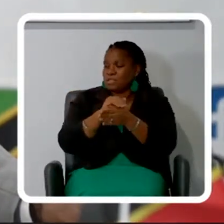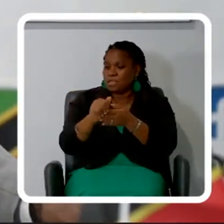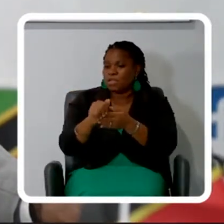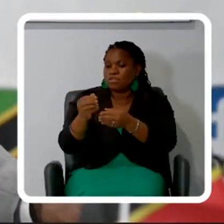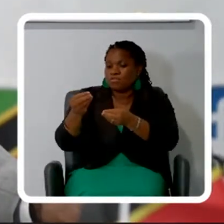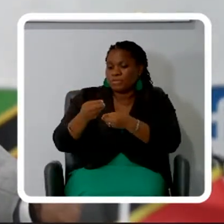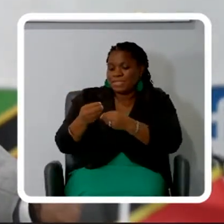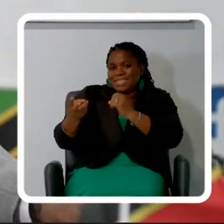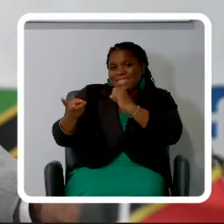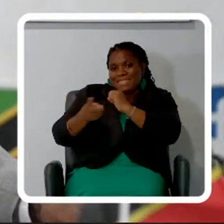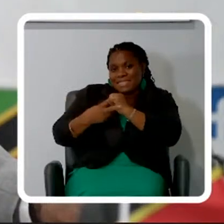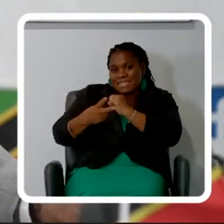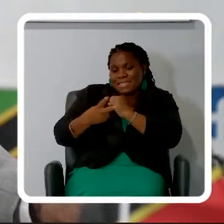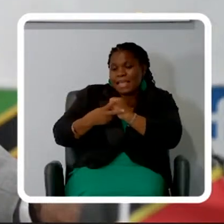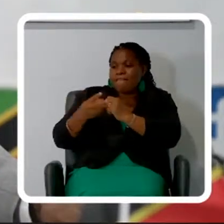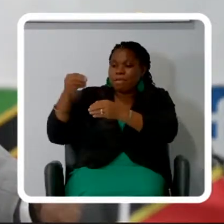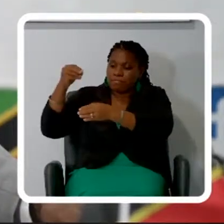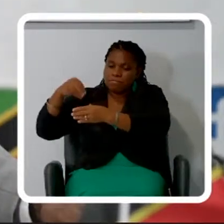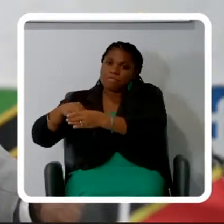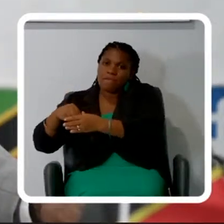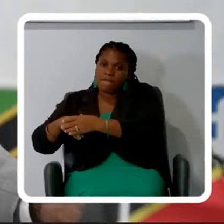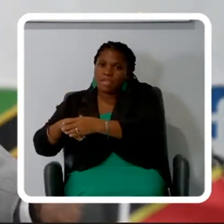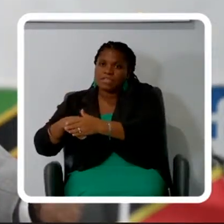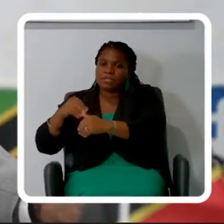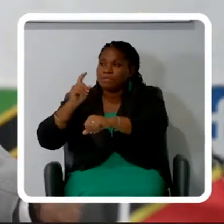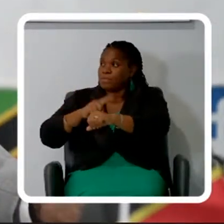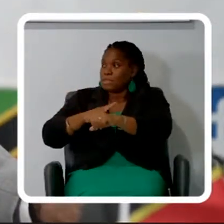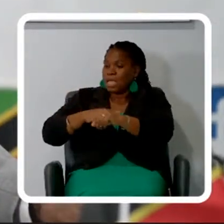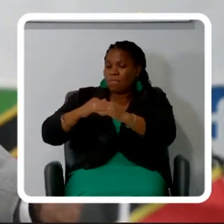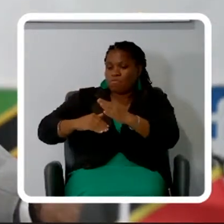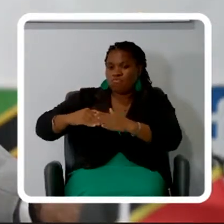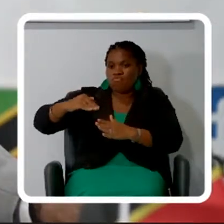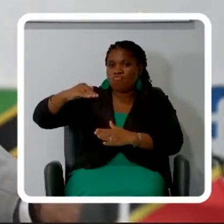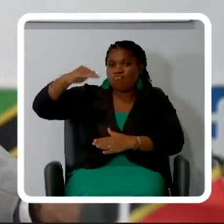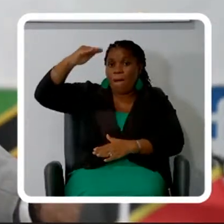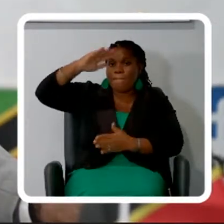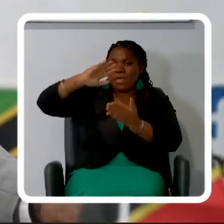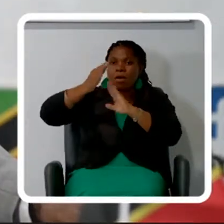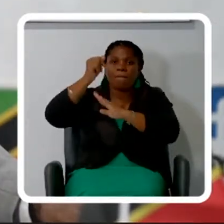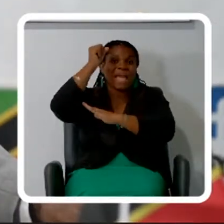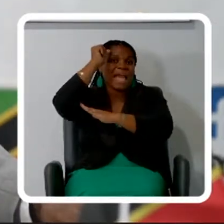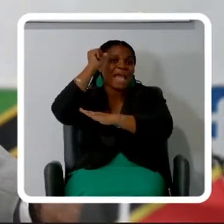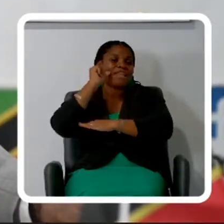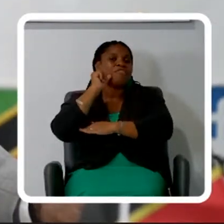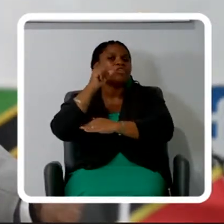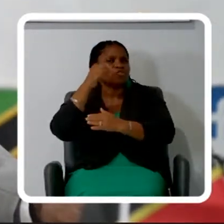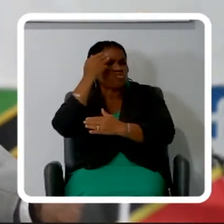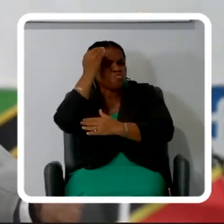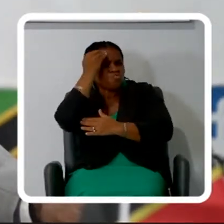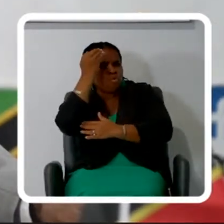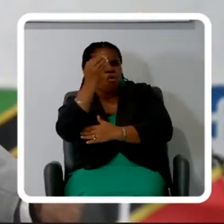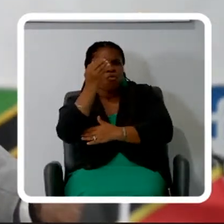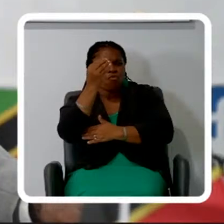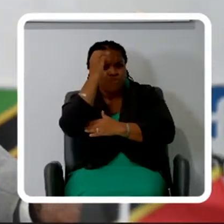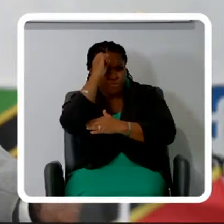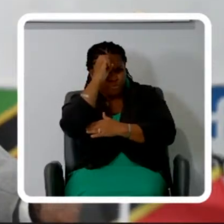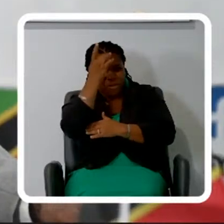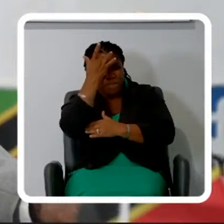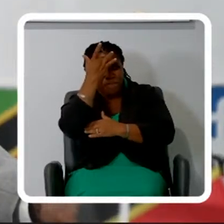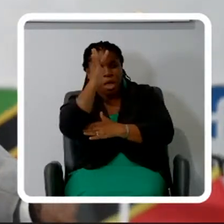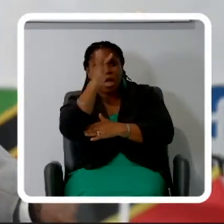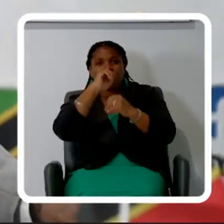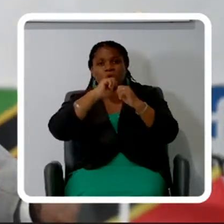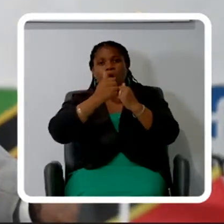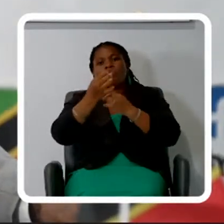how to save and how to invest. So by the time they become adults, they will be well educated and can position themselves anywhere in the